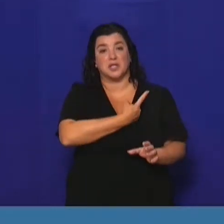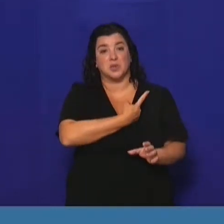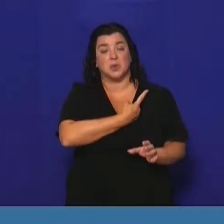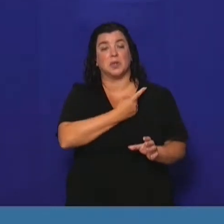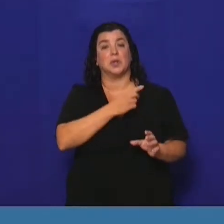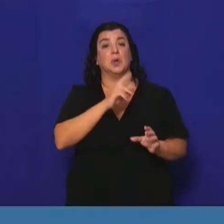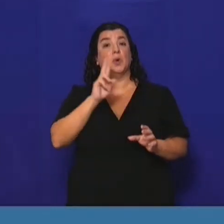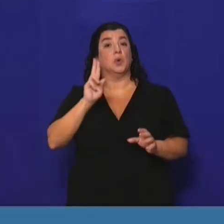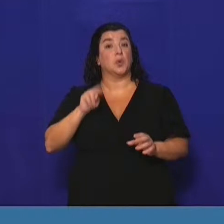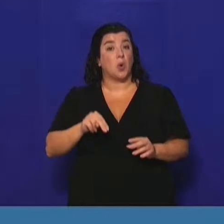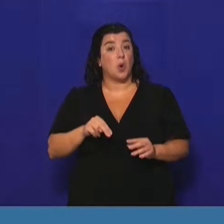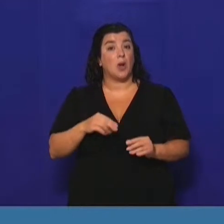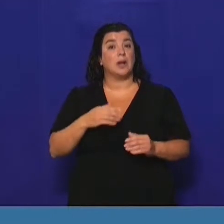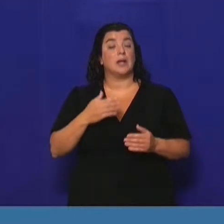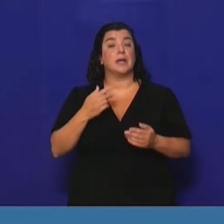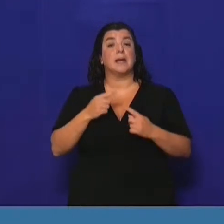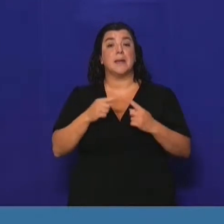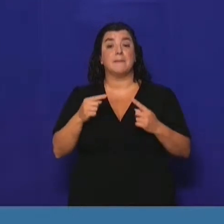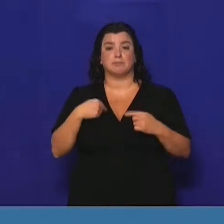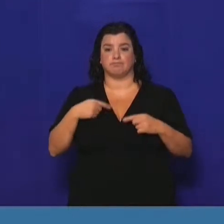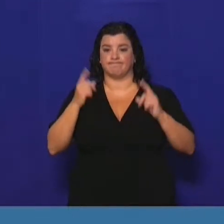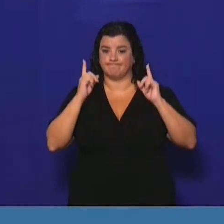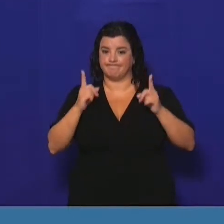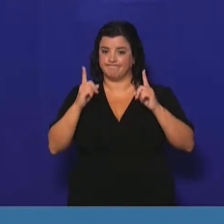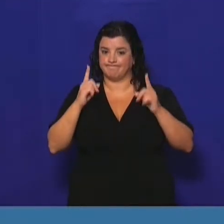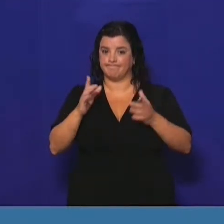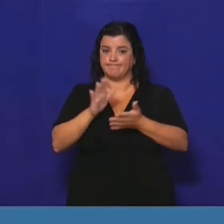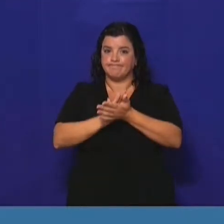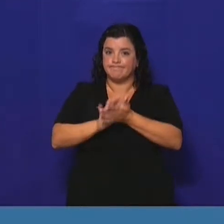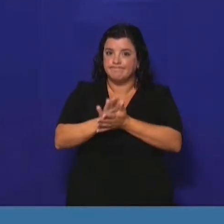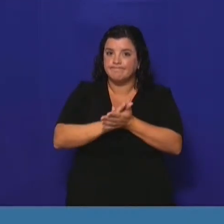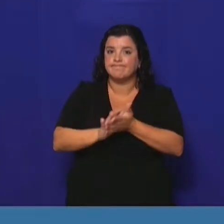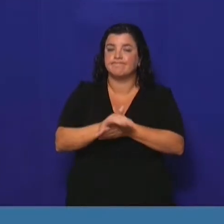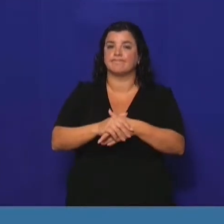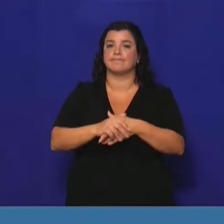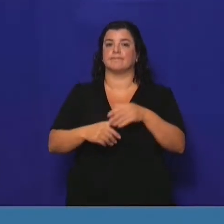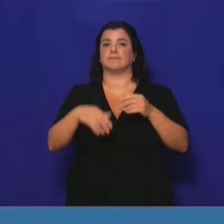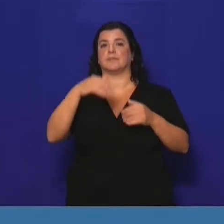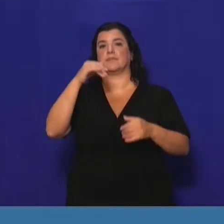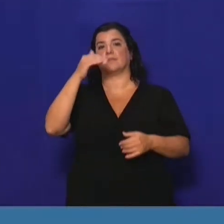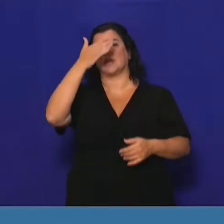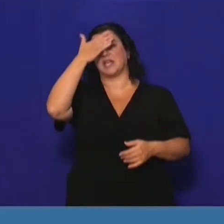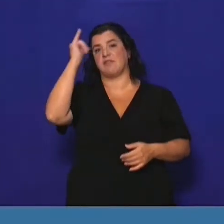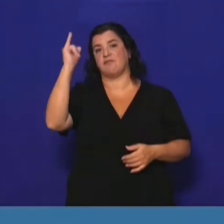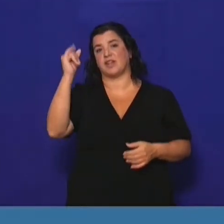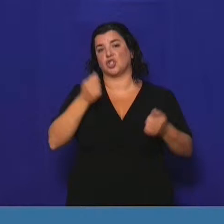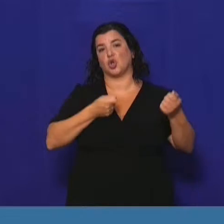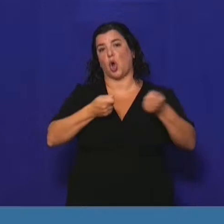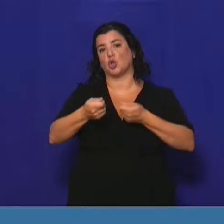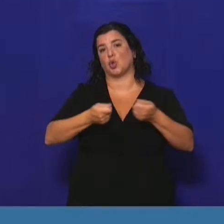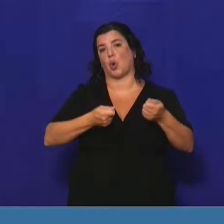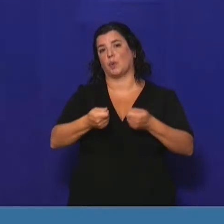inti wkoll imma ikollok strict hygiene infection control measures.